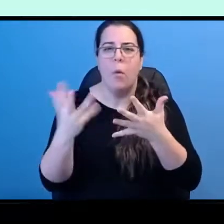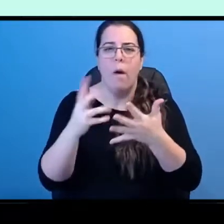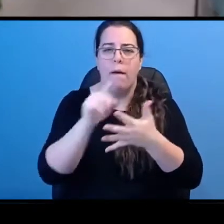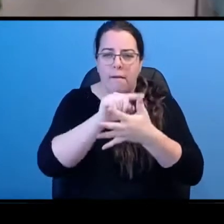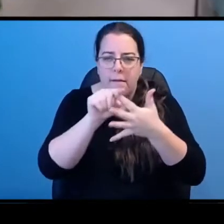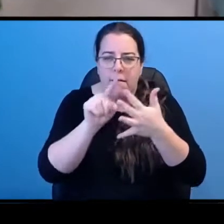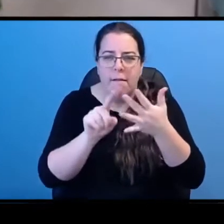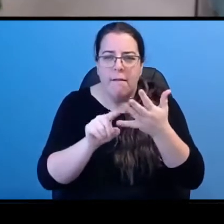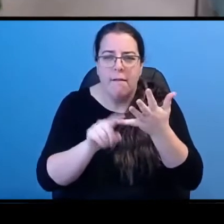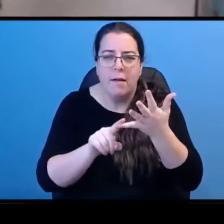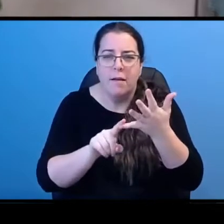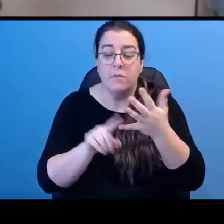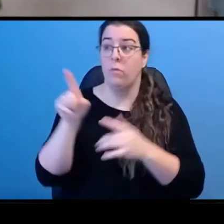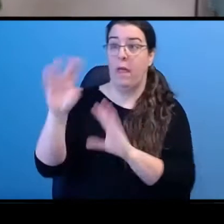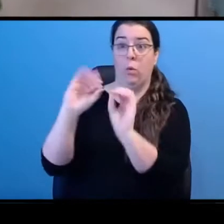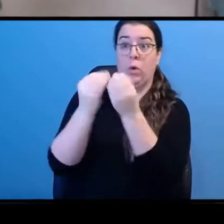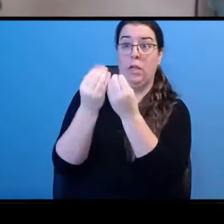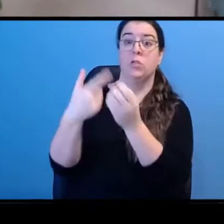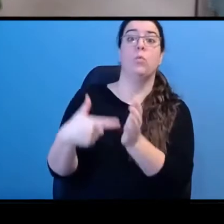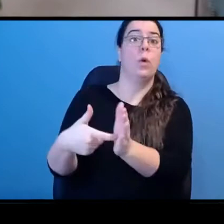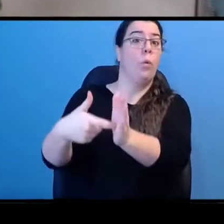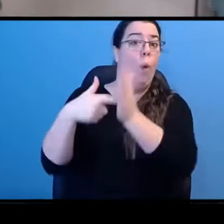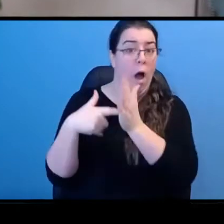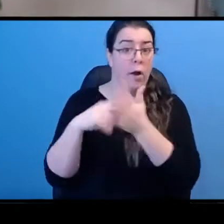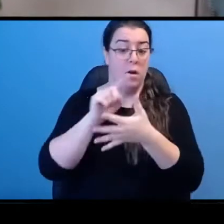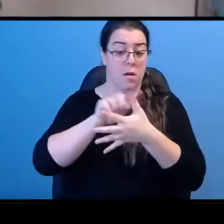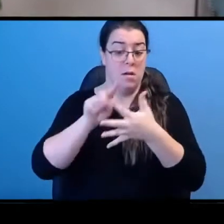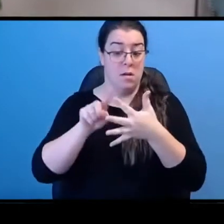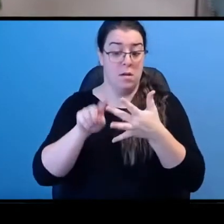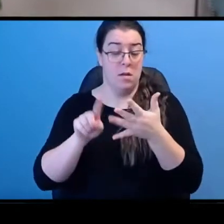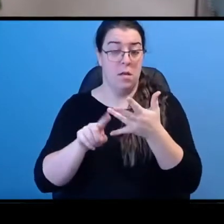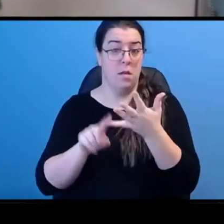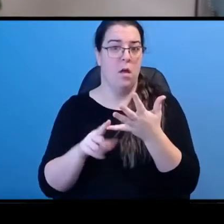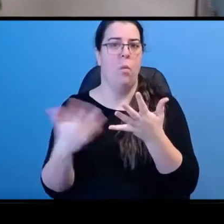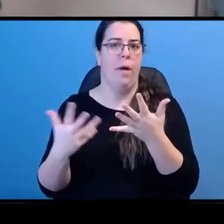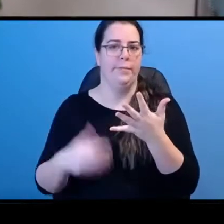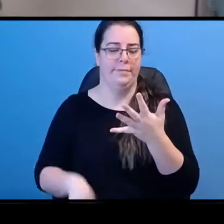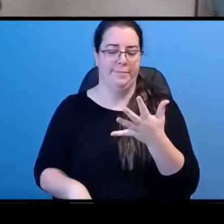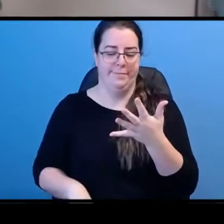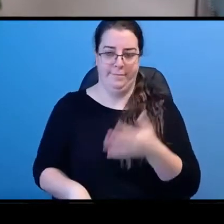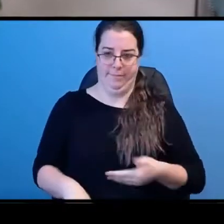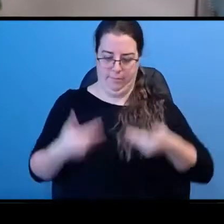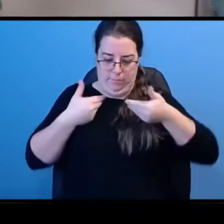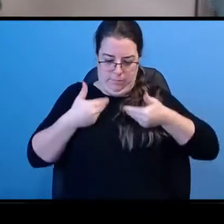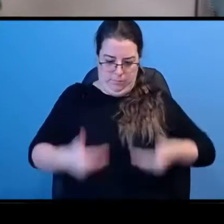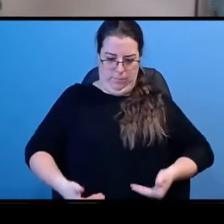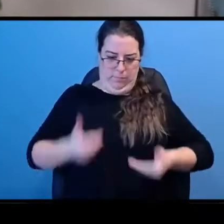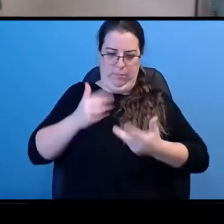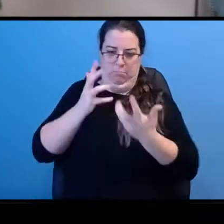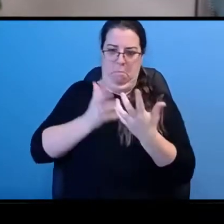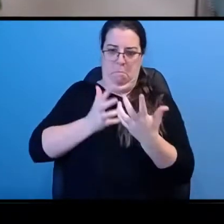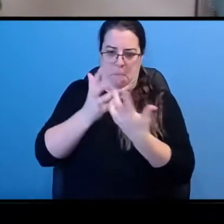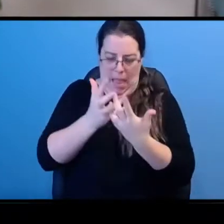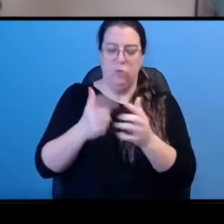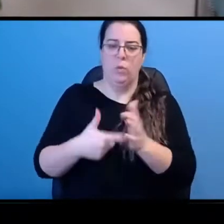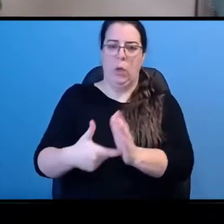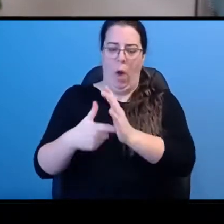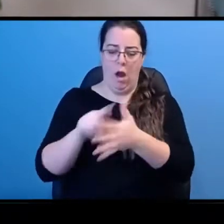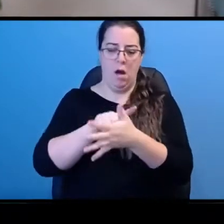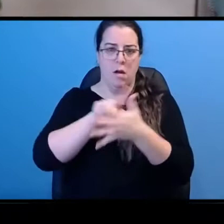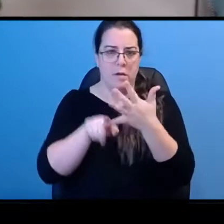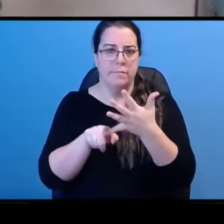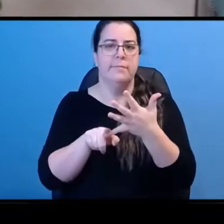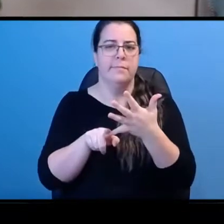for? What is it that you have to be in order to fit within their funding?